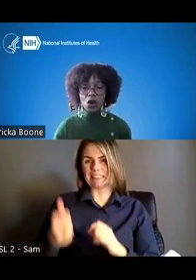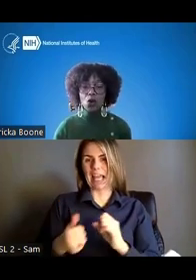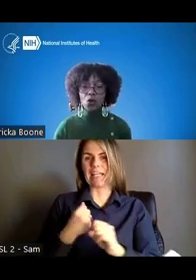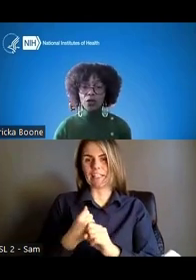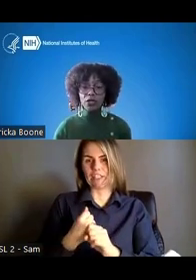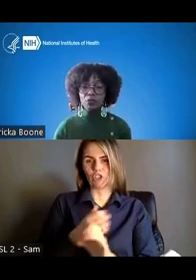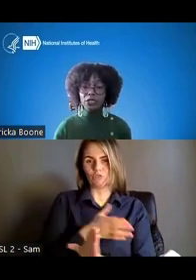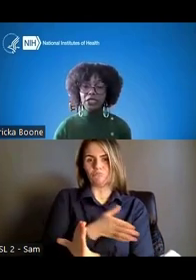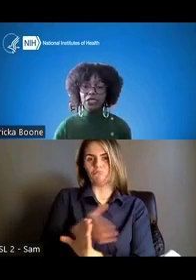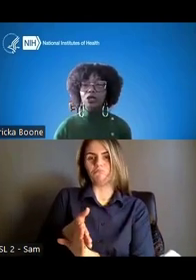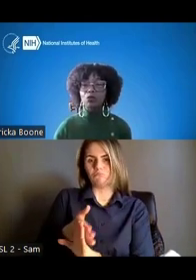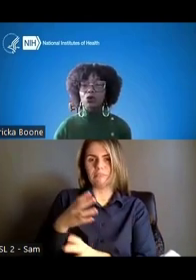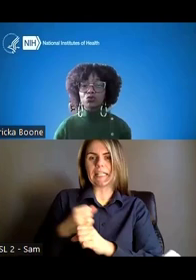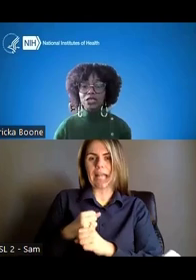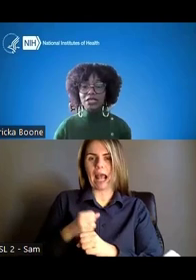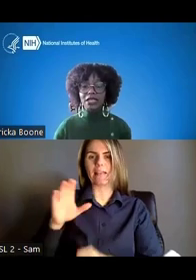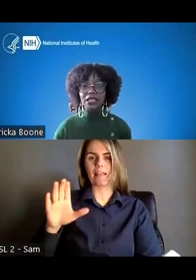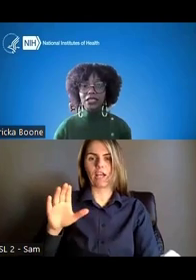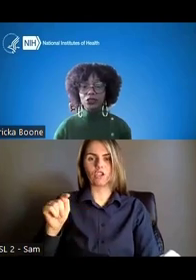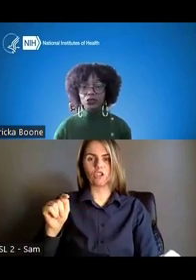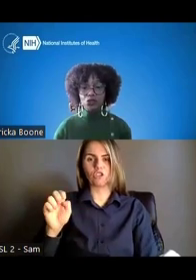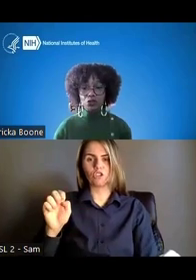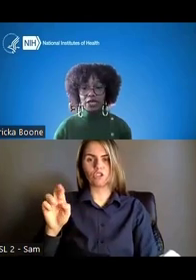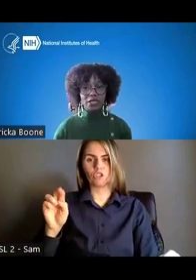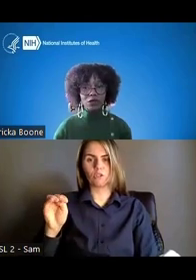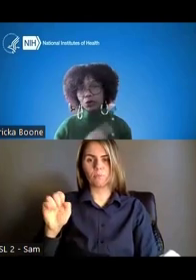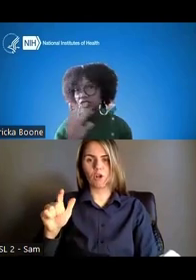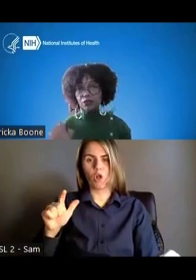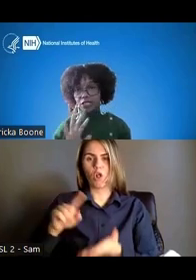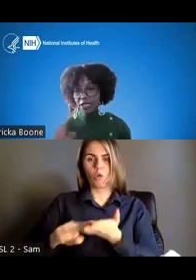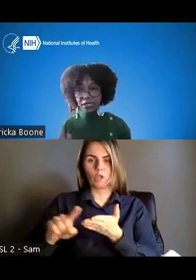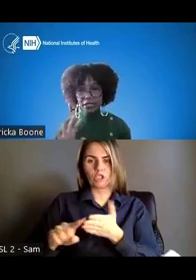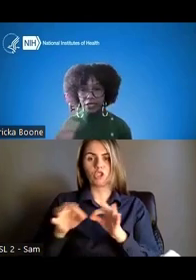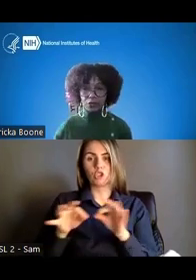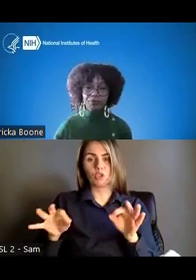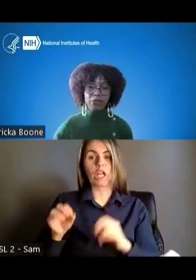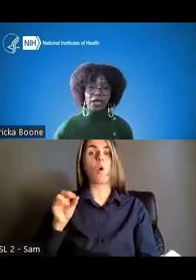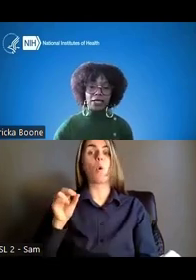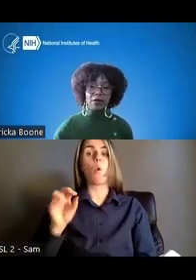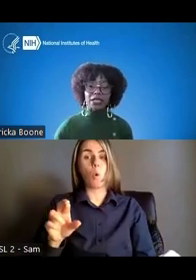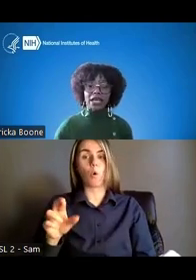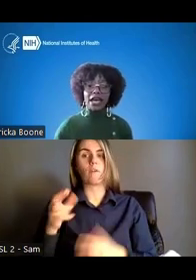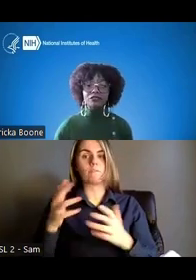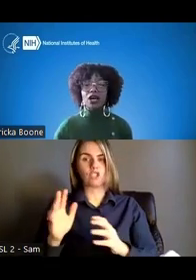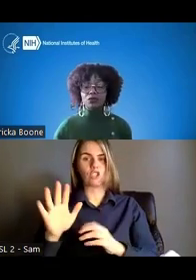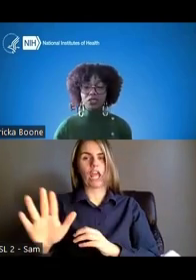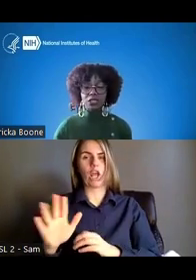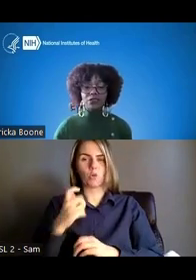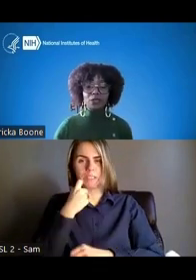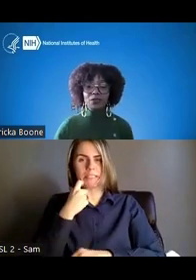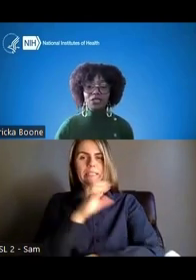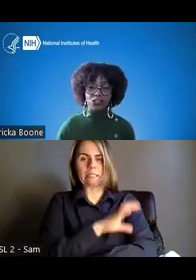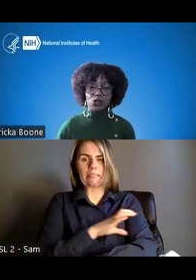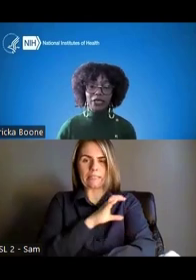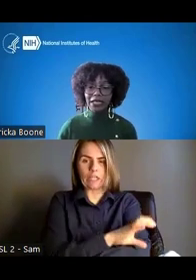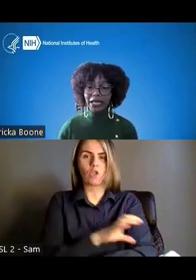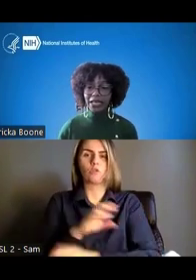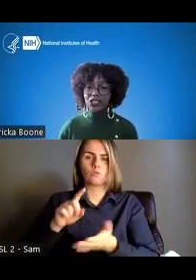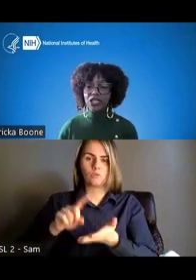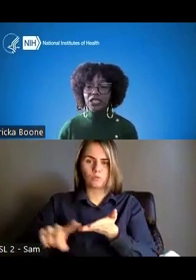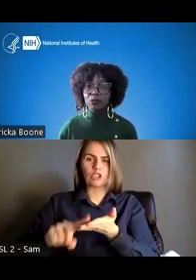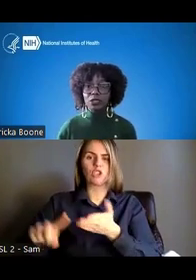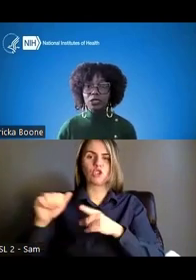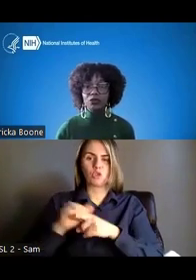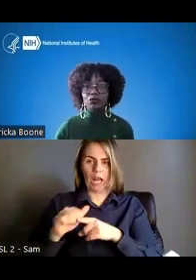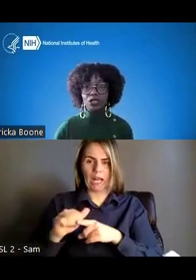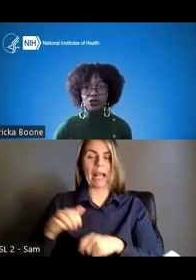degree or completing their most recent clinical training, whichever date is later, and have not received substantial